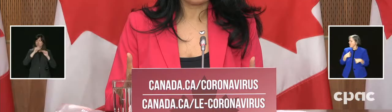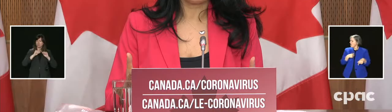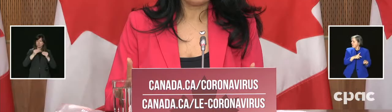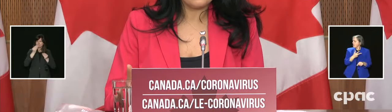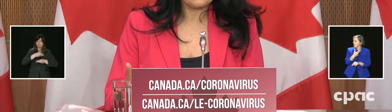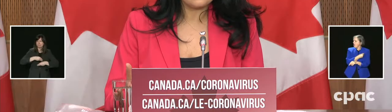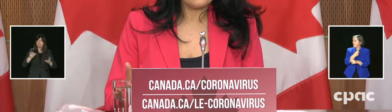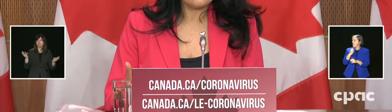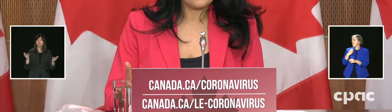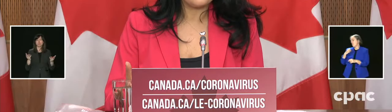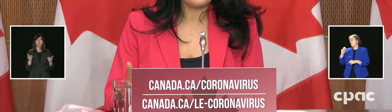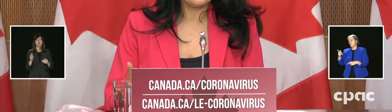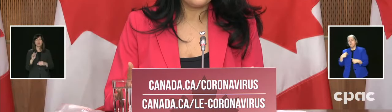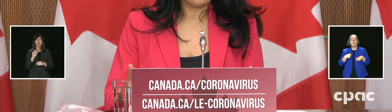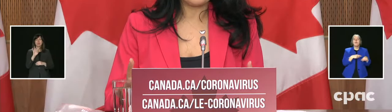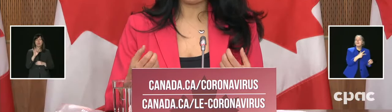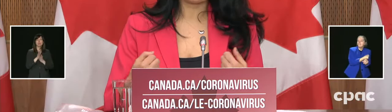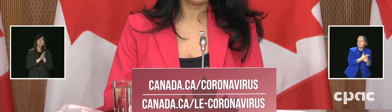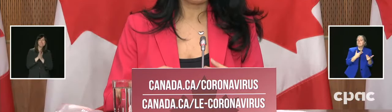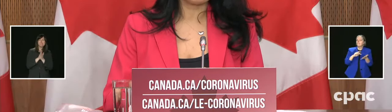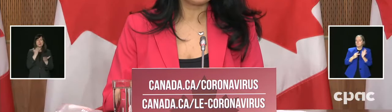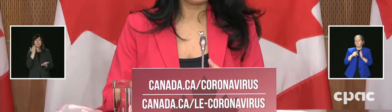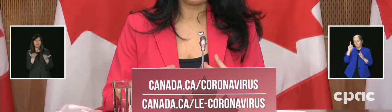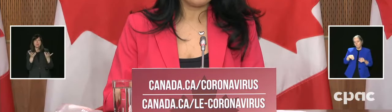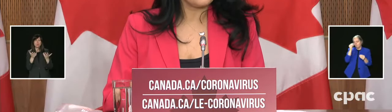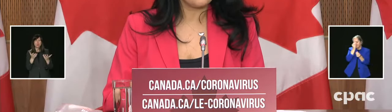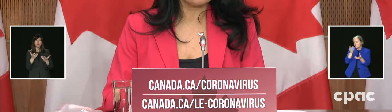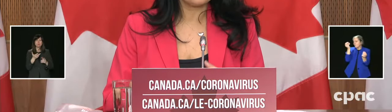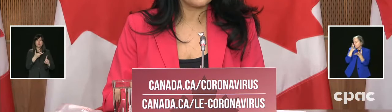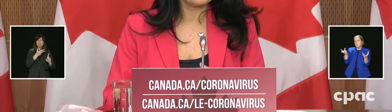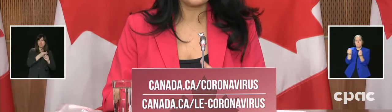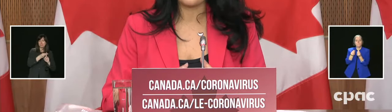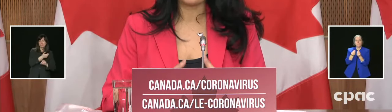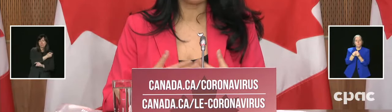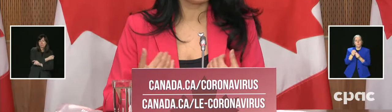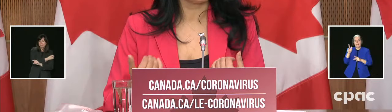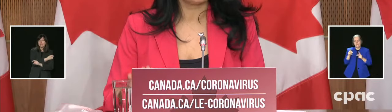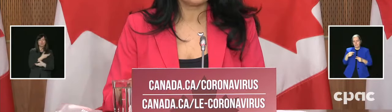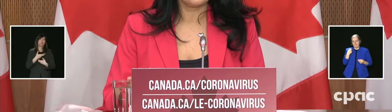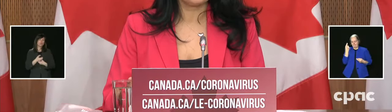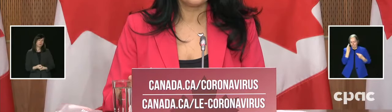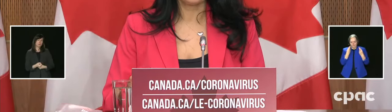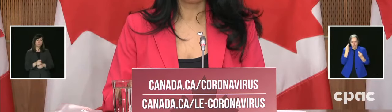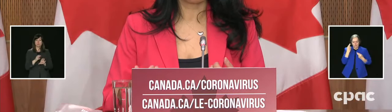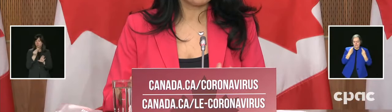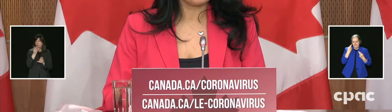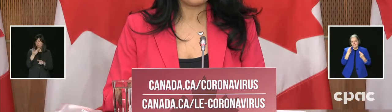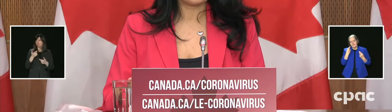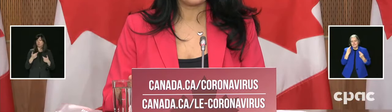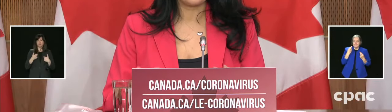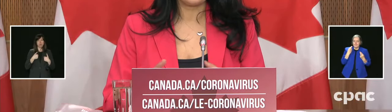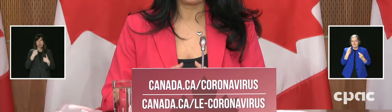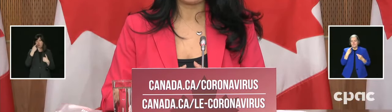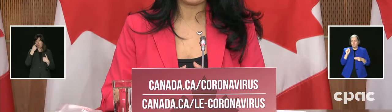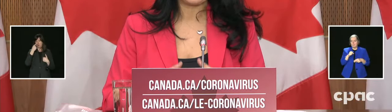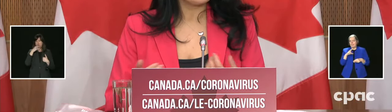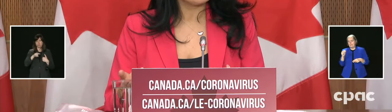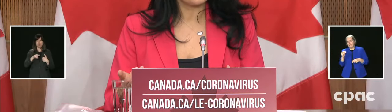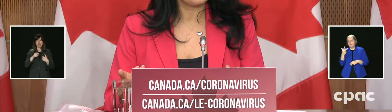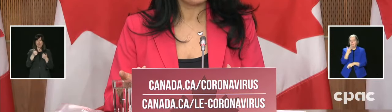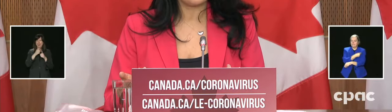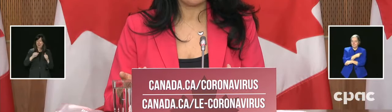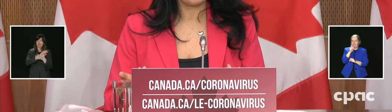who are looking at taking the vaccine will have the same confidence that we have in the vaccine. I would not hesitate to roll up my sleeve and get